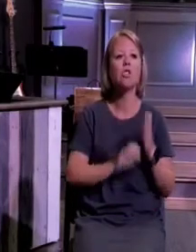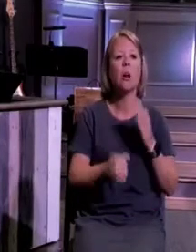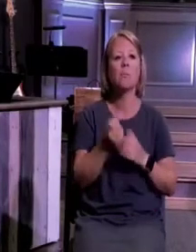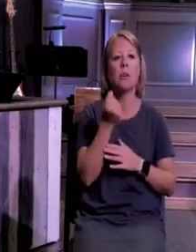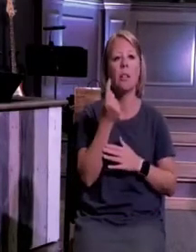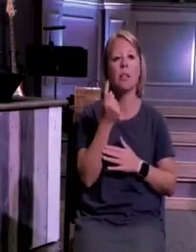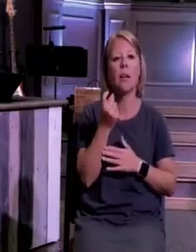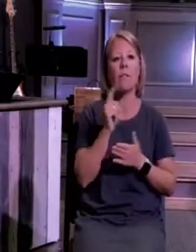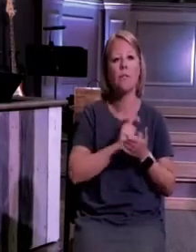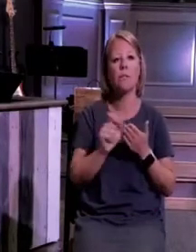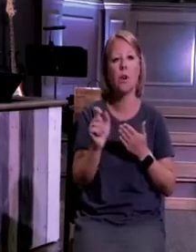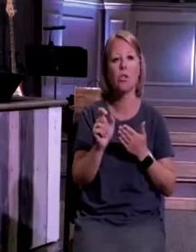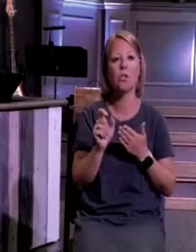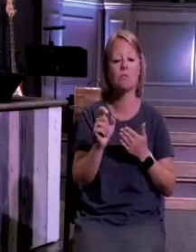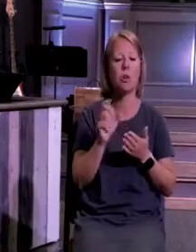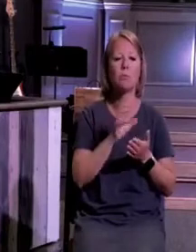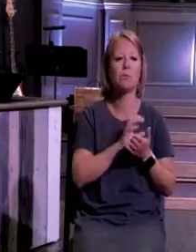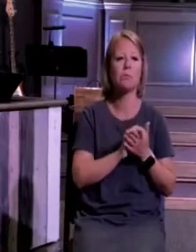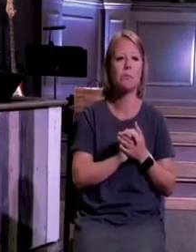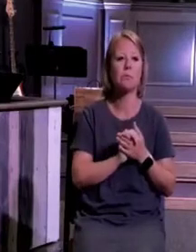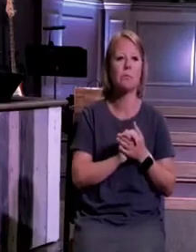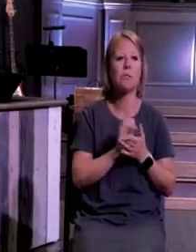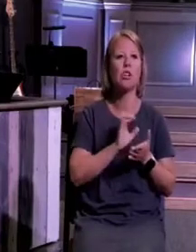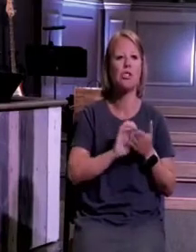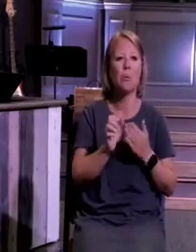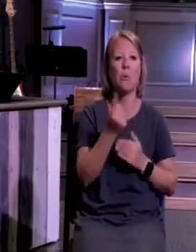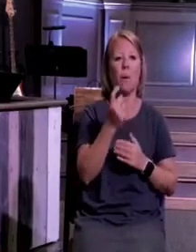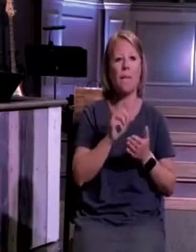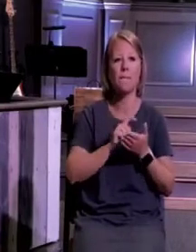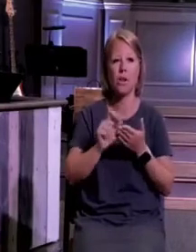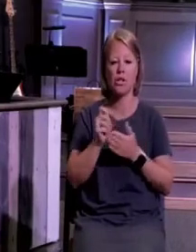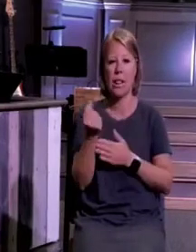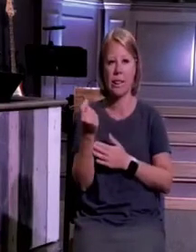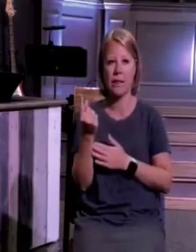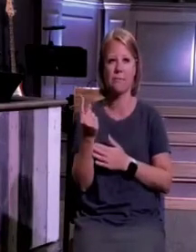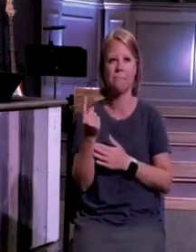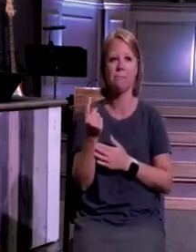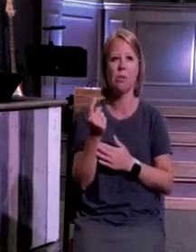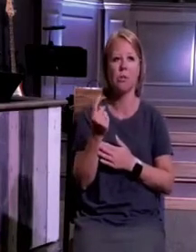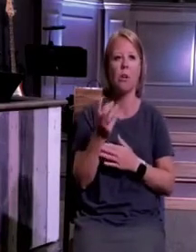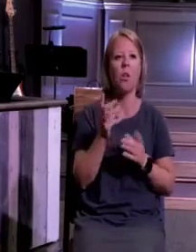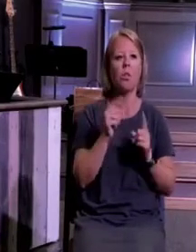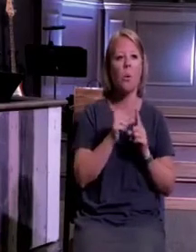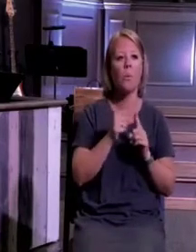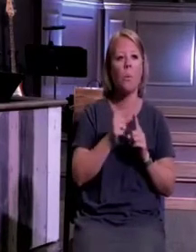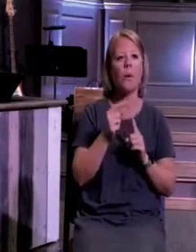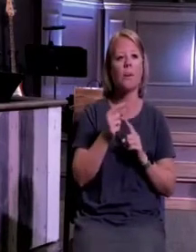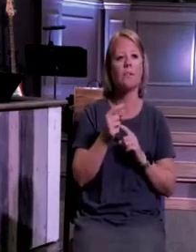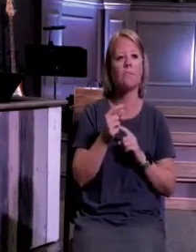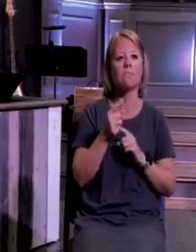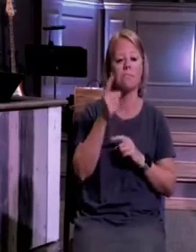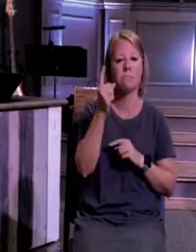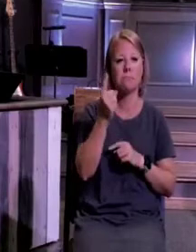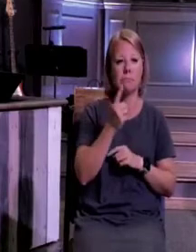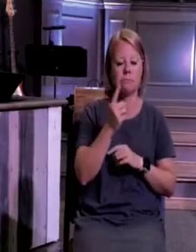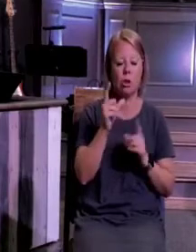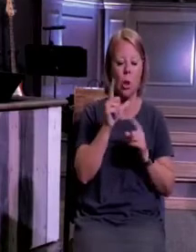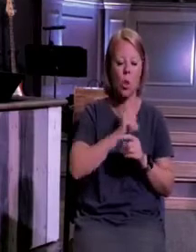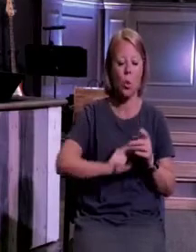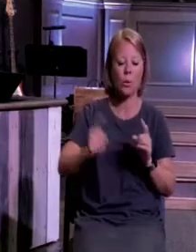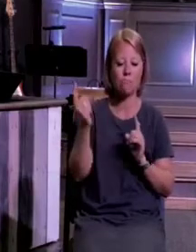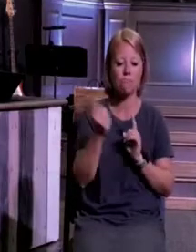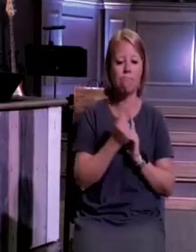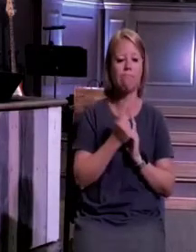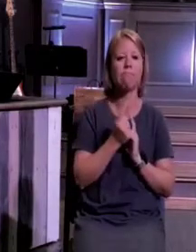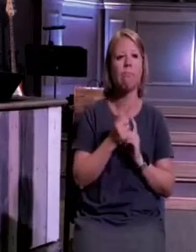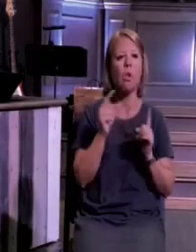number 1, "Moreover, the word of the Lord came to me saying..." Verse number 13 of chapter 1 says, "The